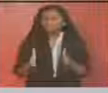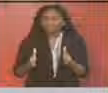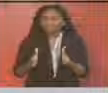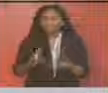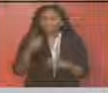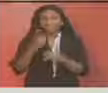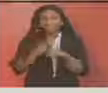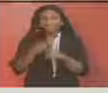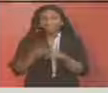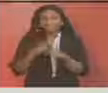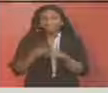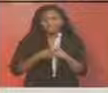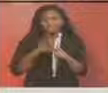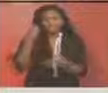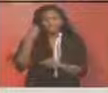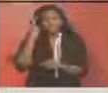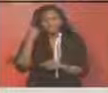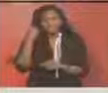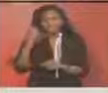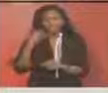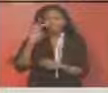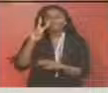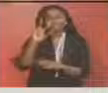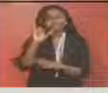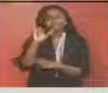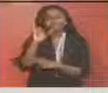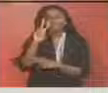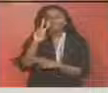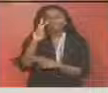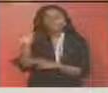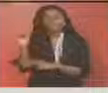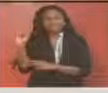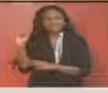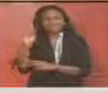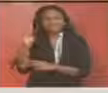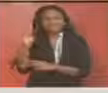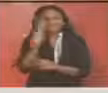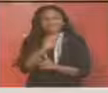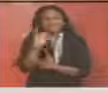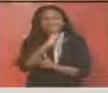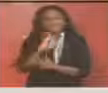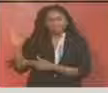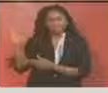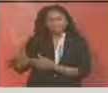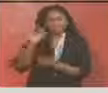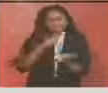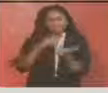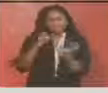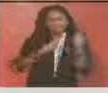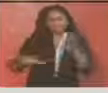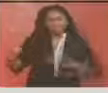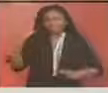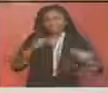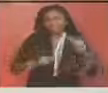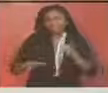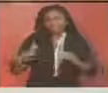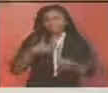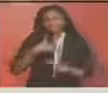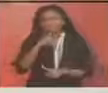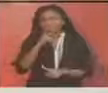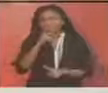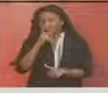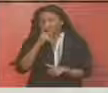of Molecular Genetics and Virology at the University of the West Indies Faculty of Medical Sciences. I am